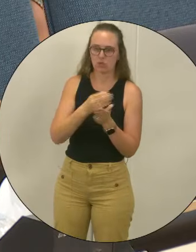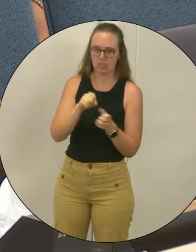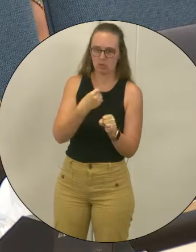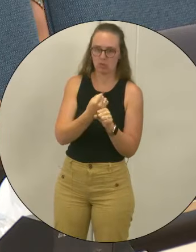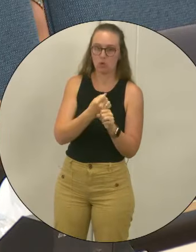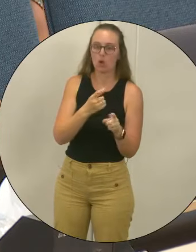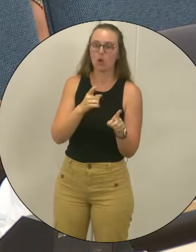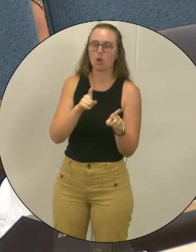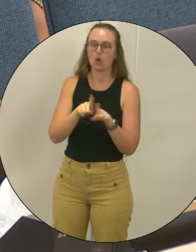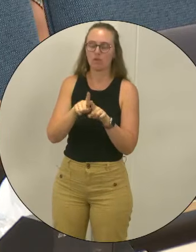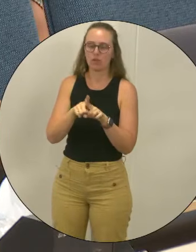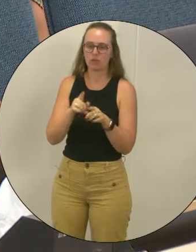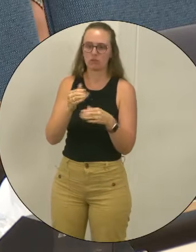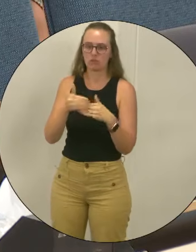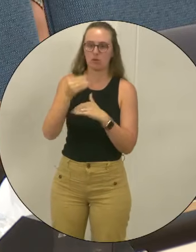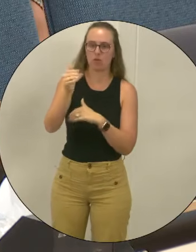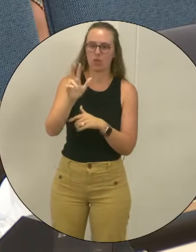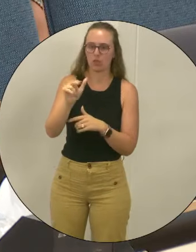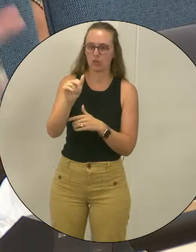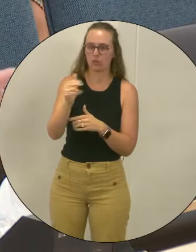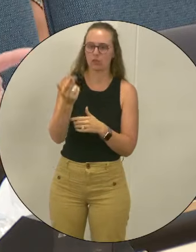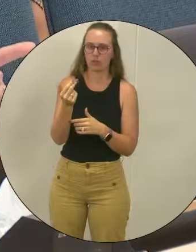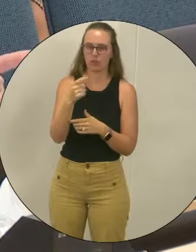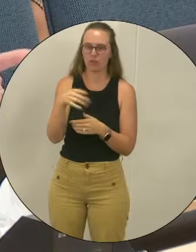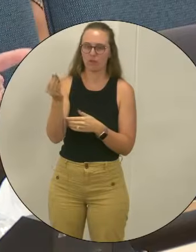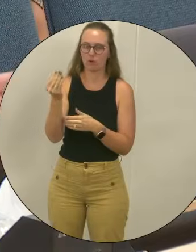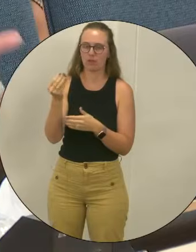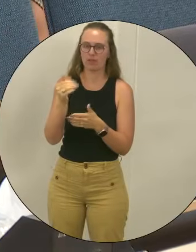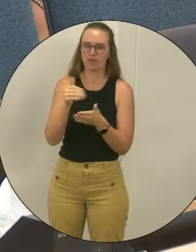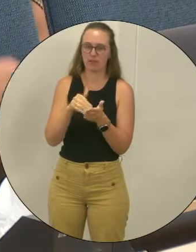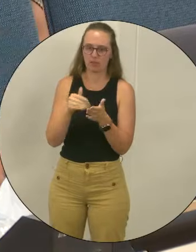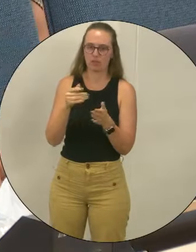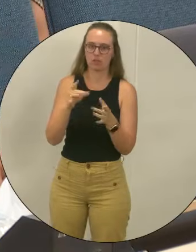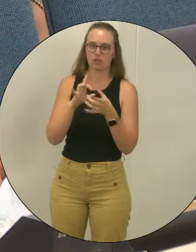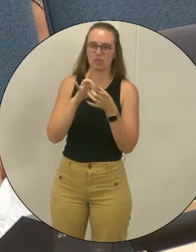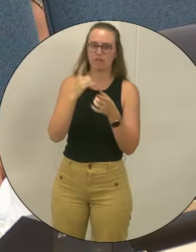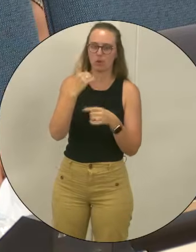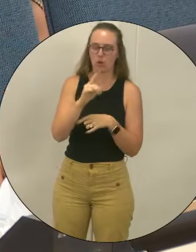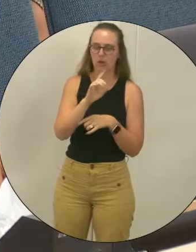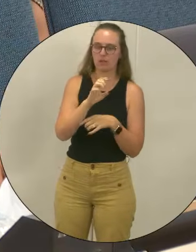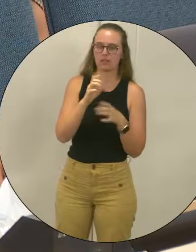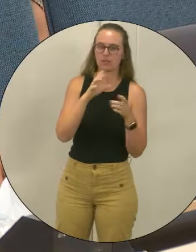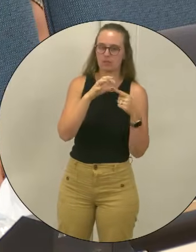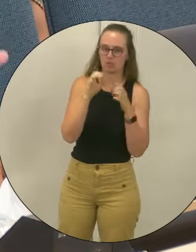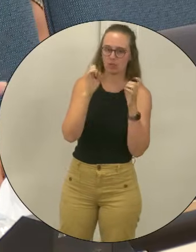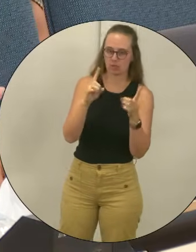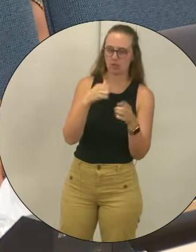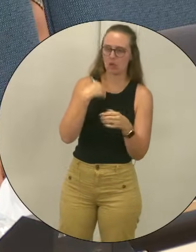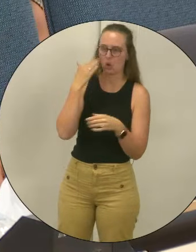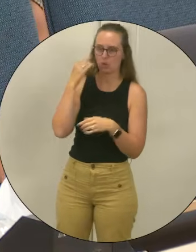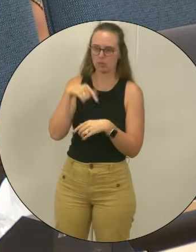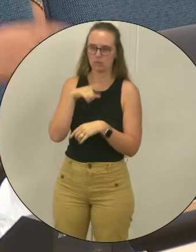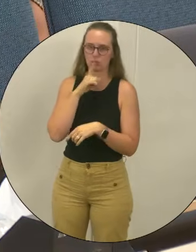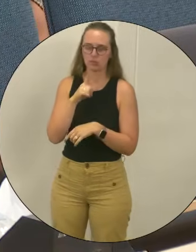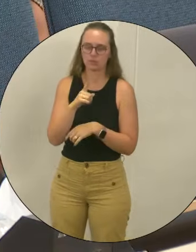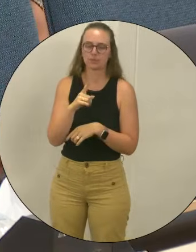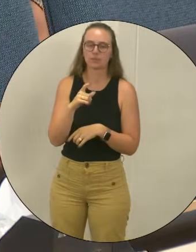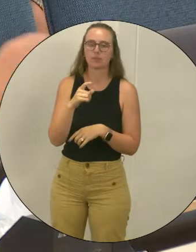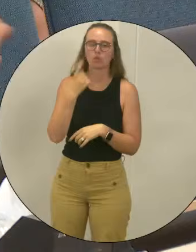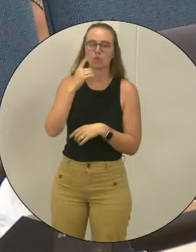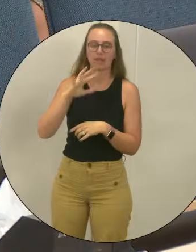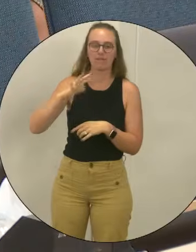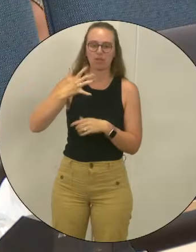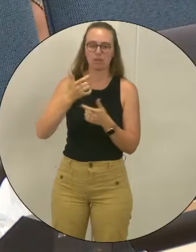often exceeds $13,000 to $14,000 because of English language learners and special ed. I know this is true. As the